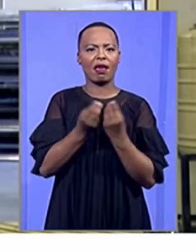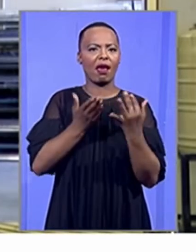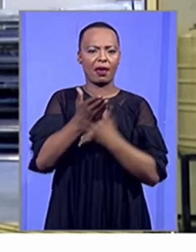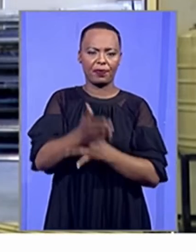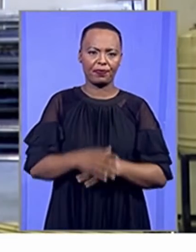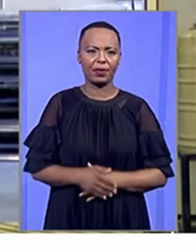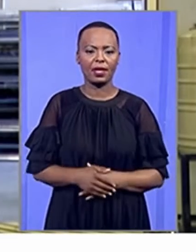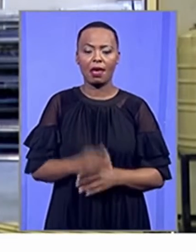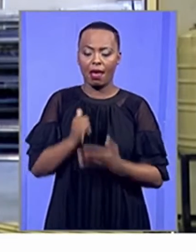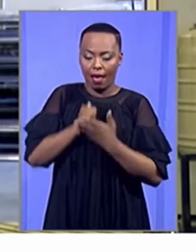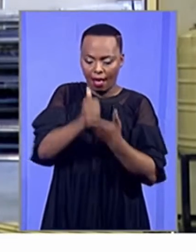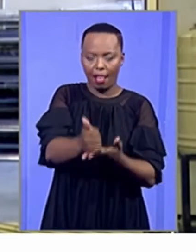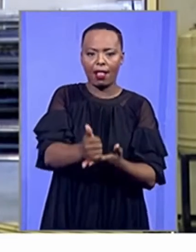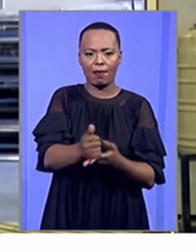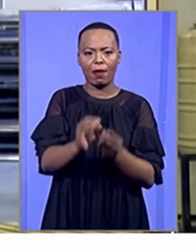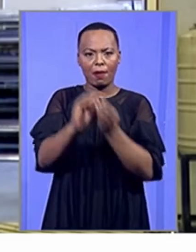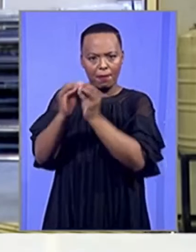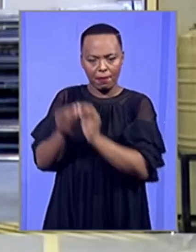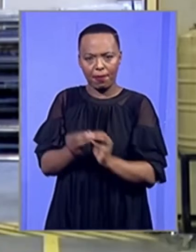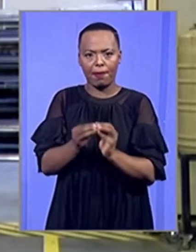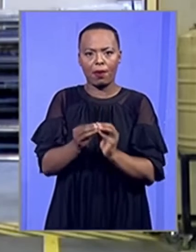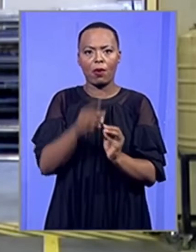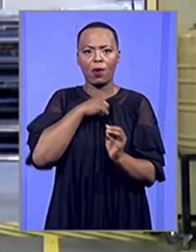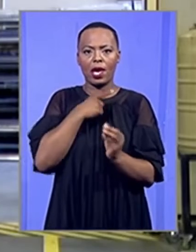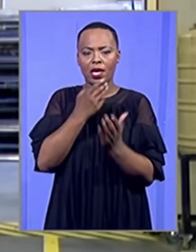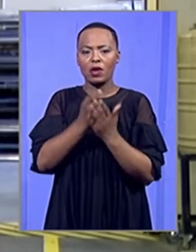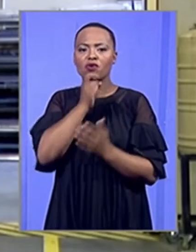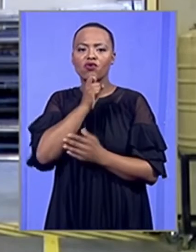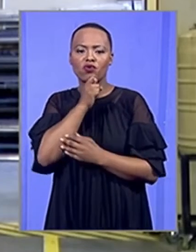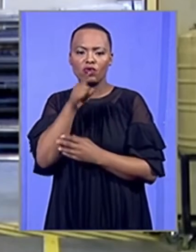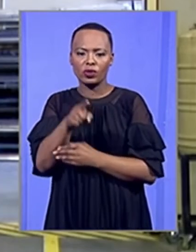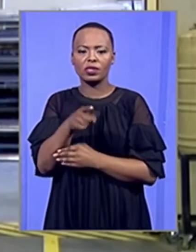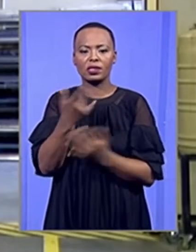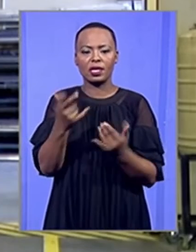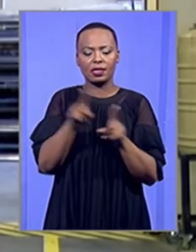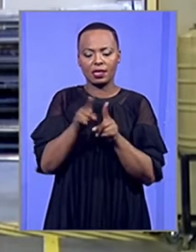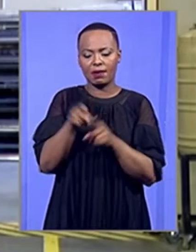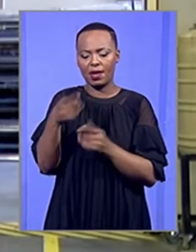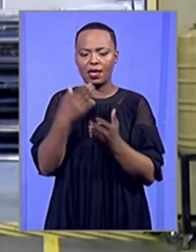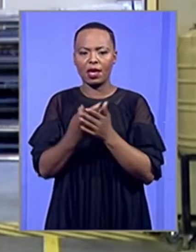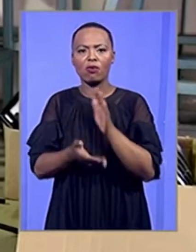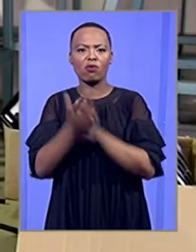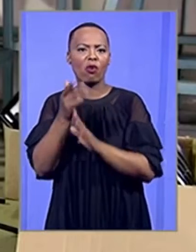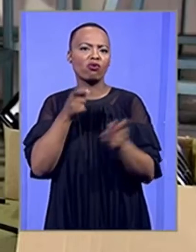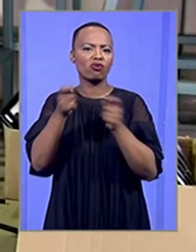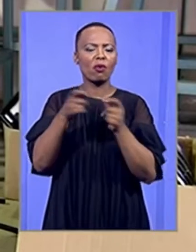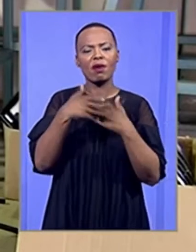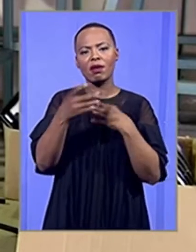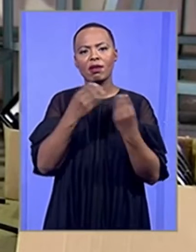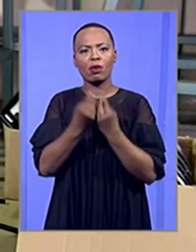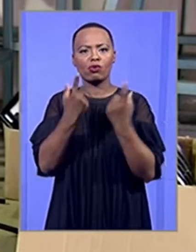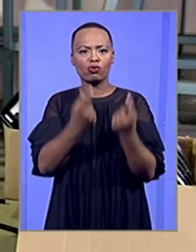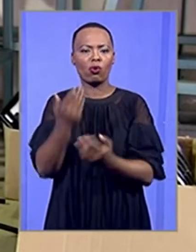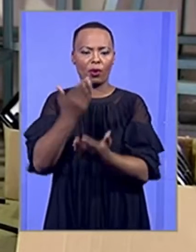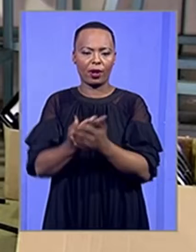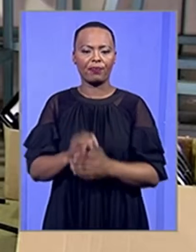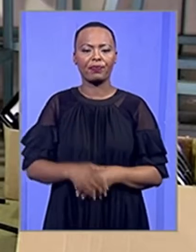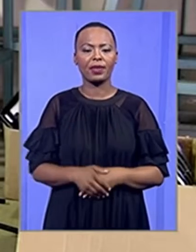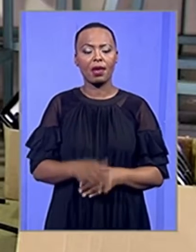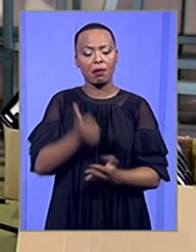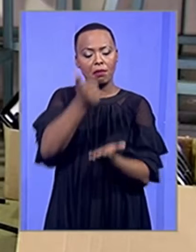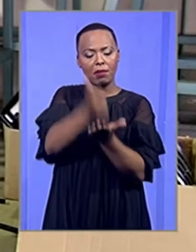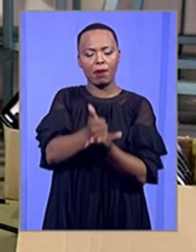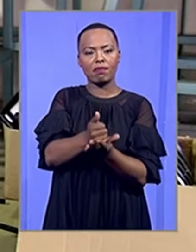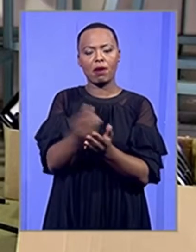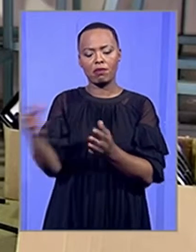actual prototype ya gore batho ba kgone go e berekisa le ena kgone gore a ye marketing ka yone. Setulo seno se dirisa dikarolo